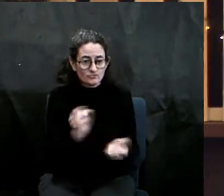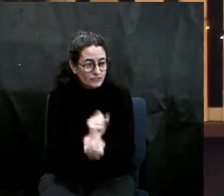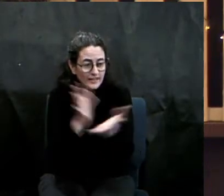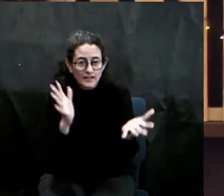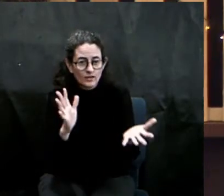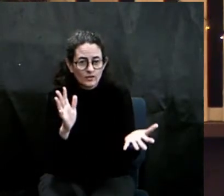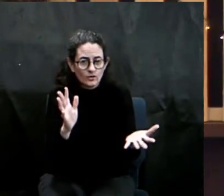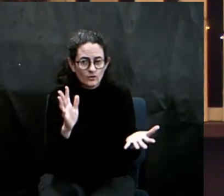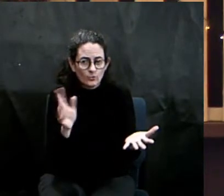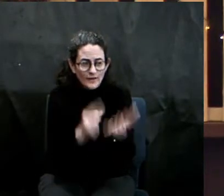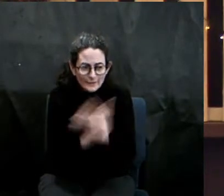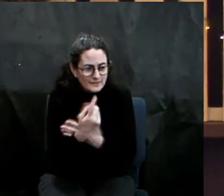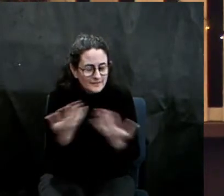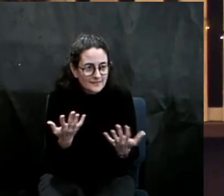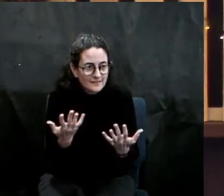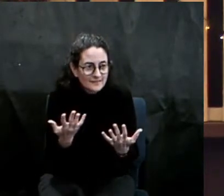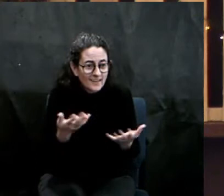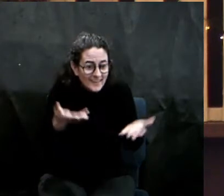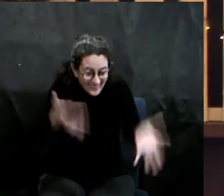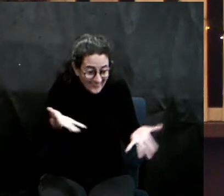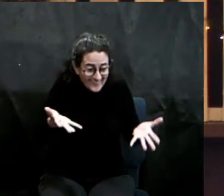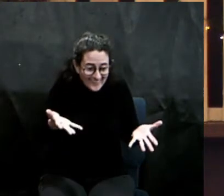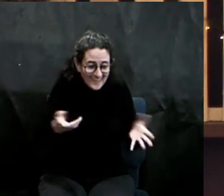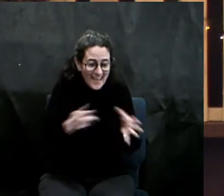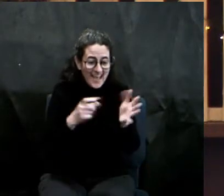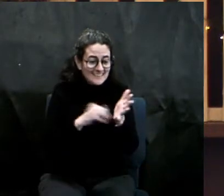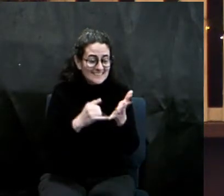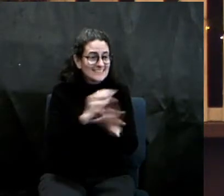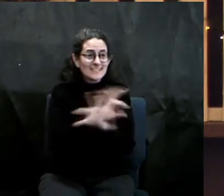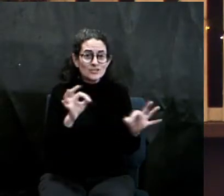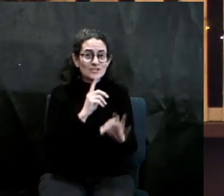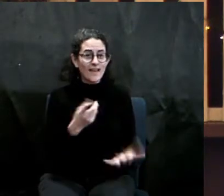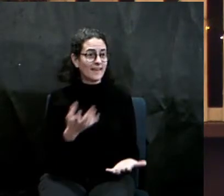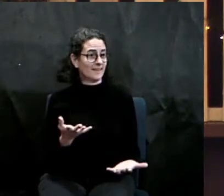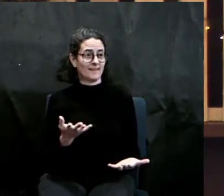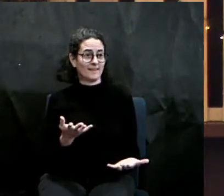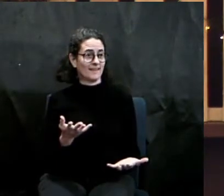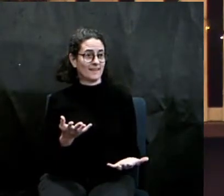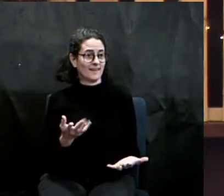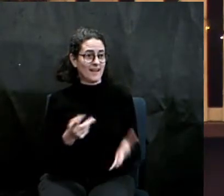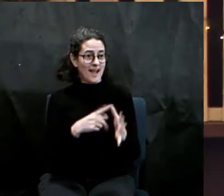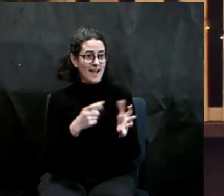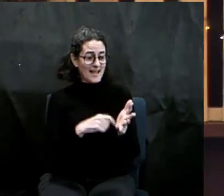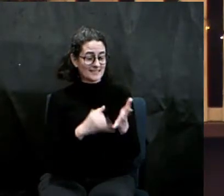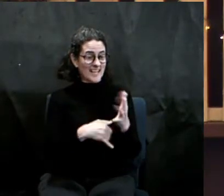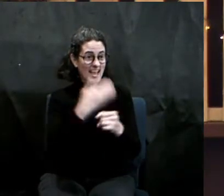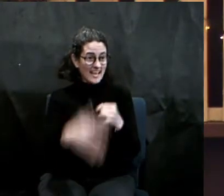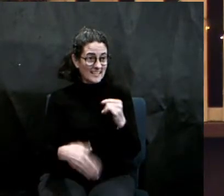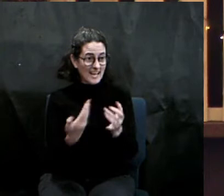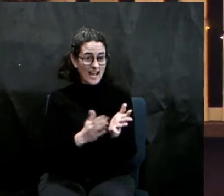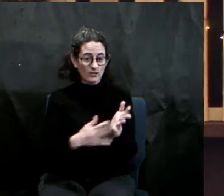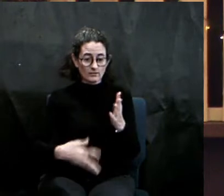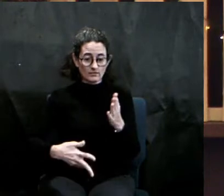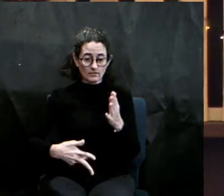and released? Luke doesn't tell us. Instead, the book of Acts ends kind of